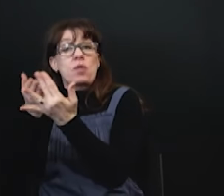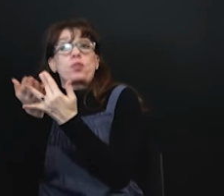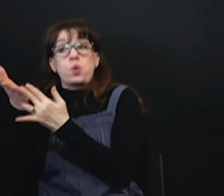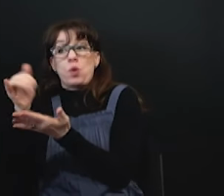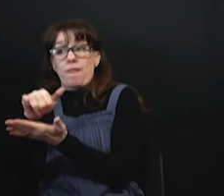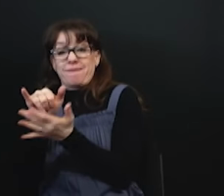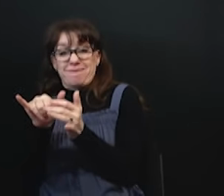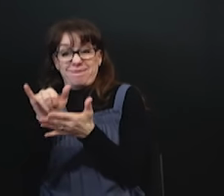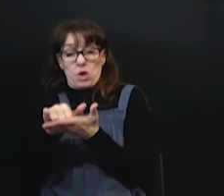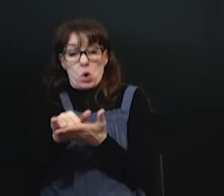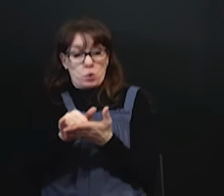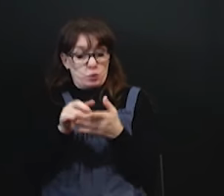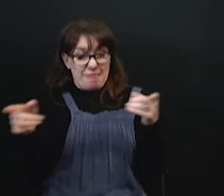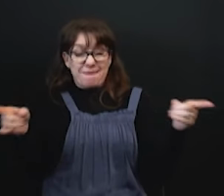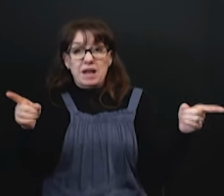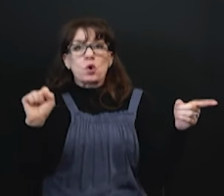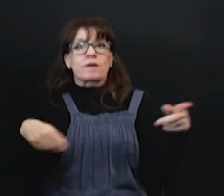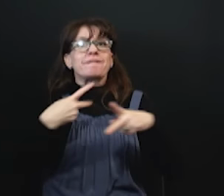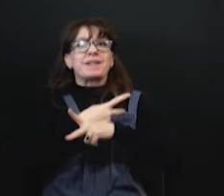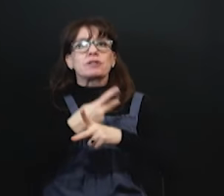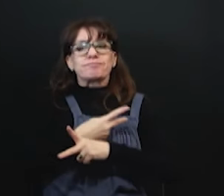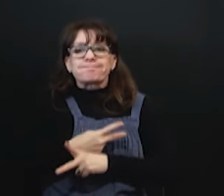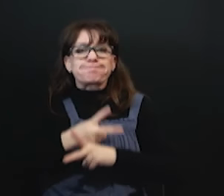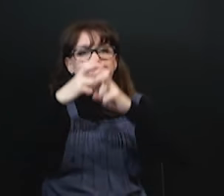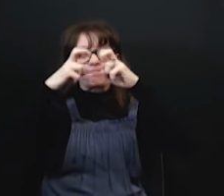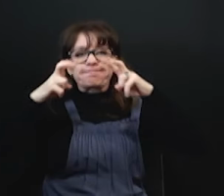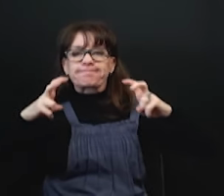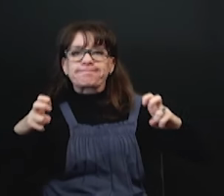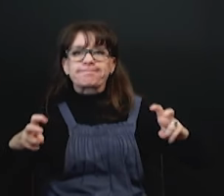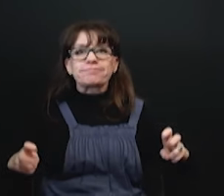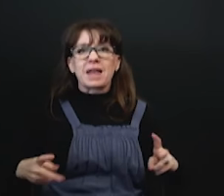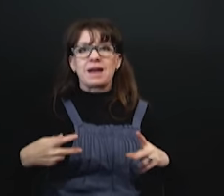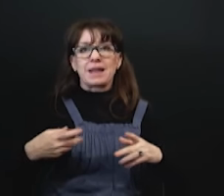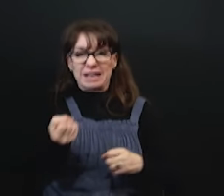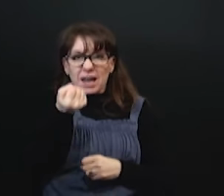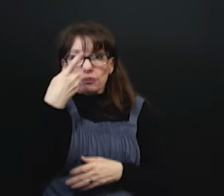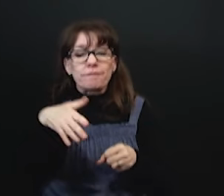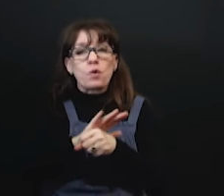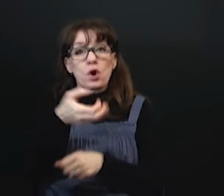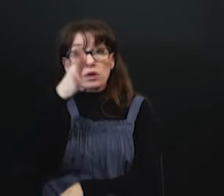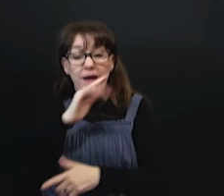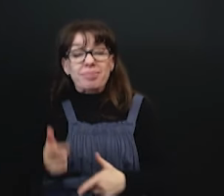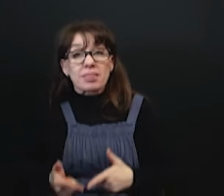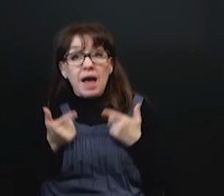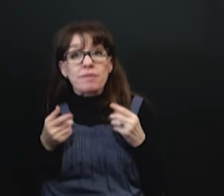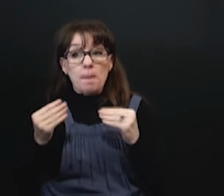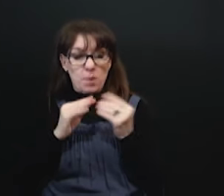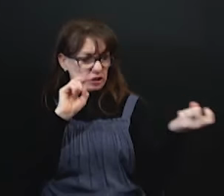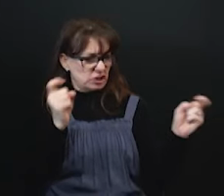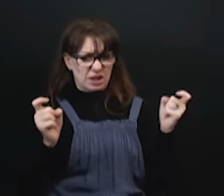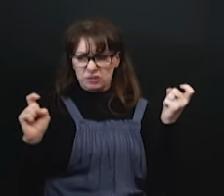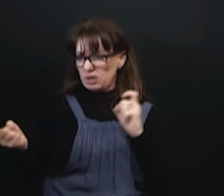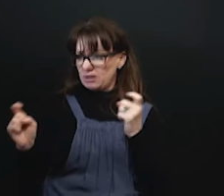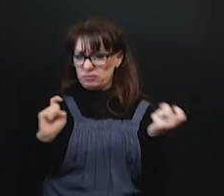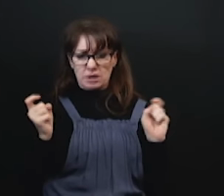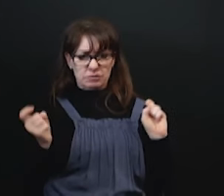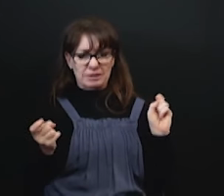those things, they would find the answers to their questions about God and about life. The more things change, the more they stay the